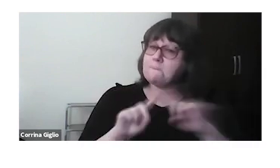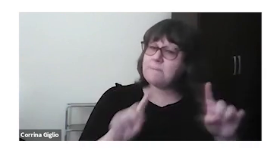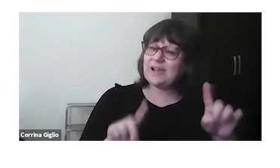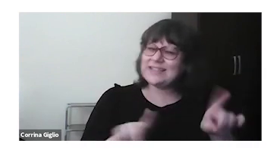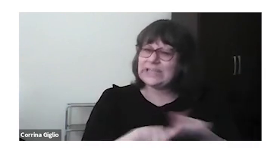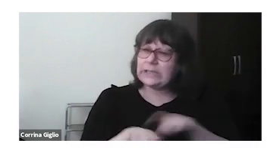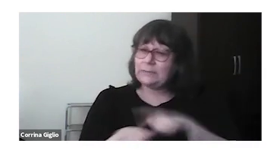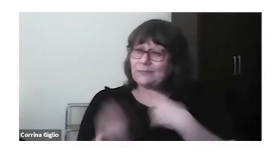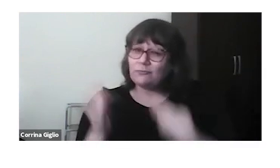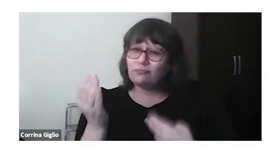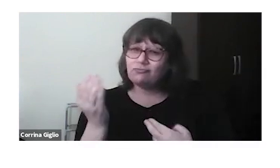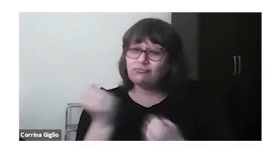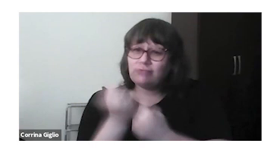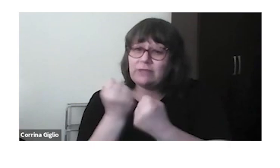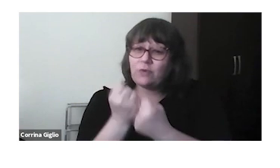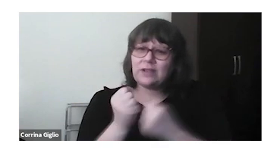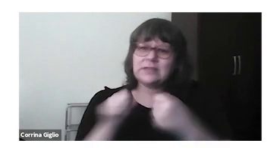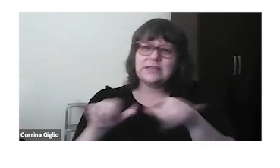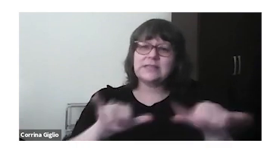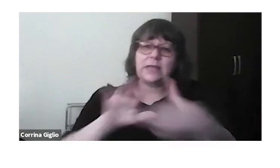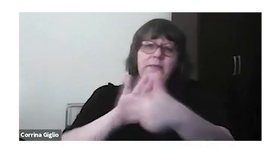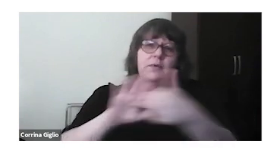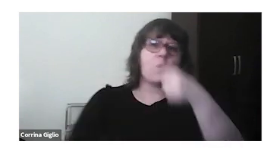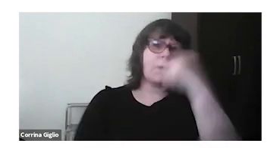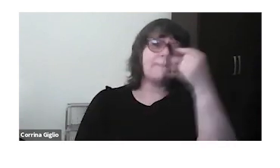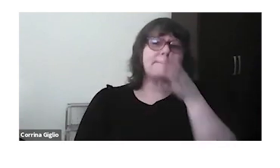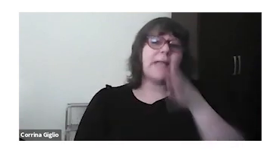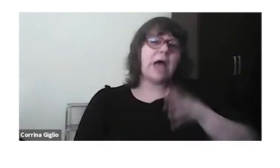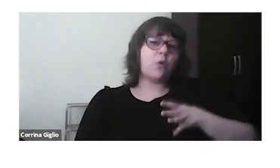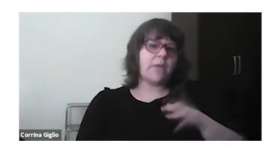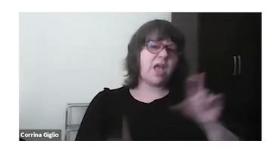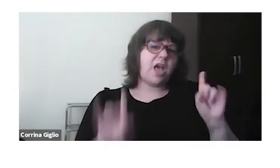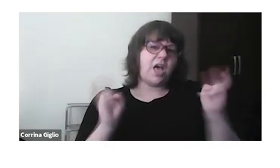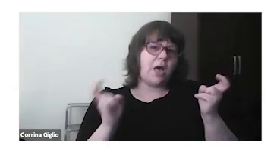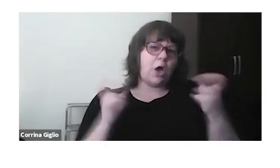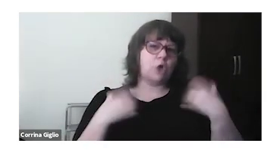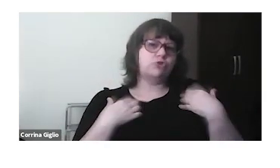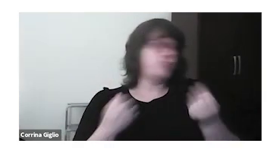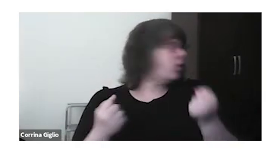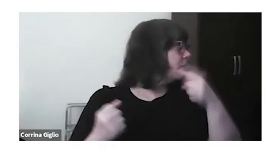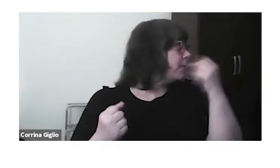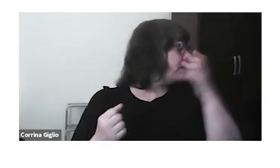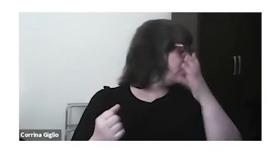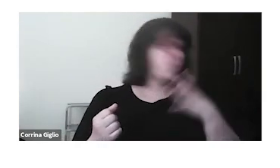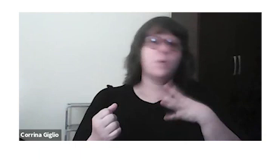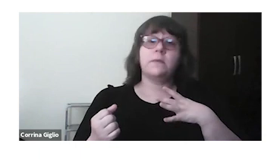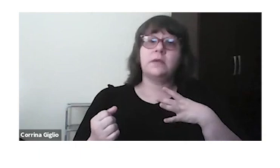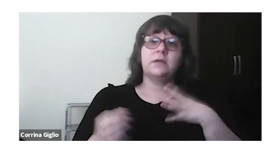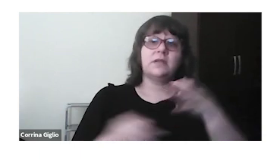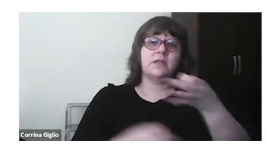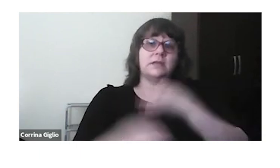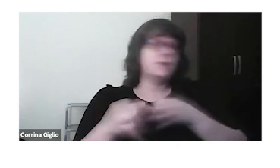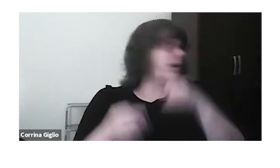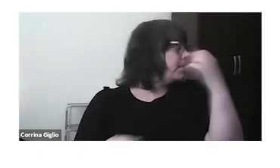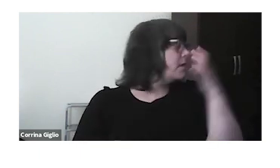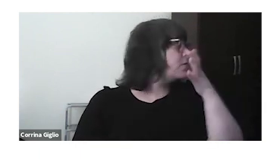does reinforce a stereotype about Black women sort of being the strong Black woman. Like instead of, Black women